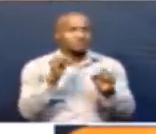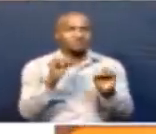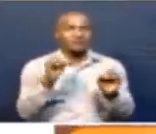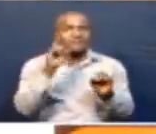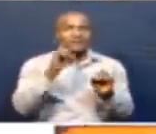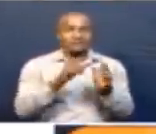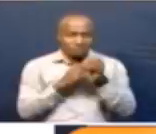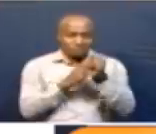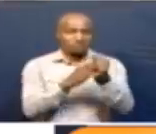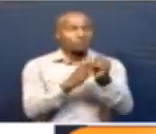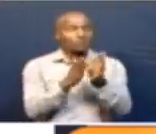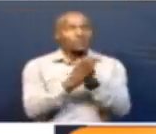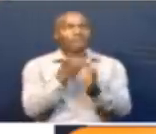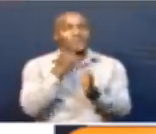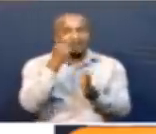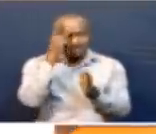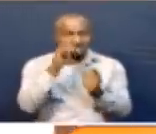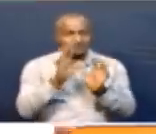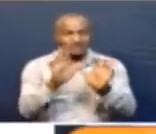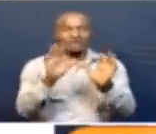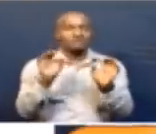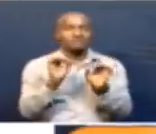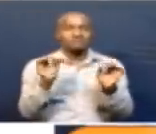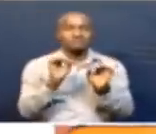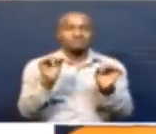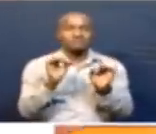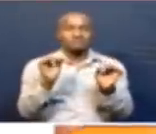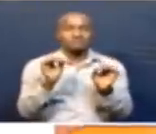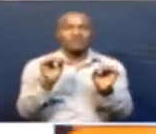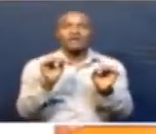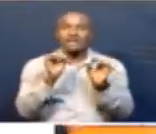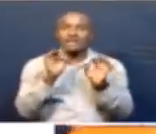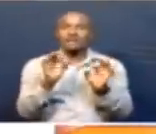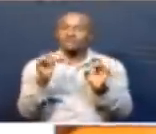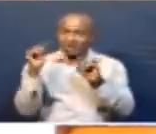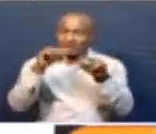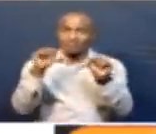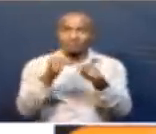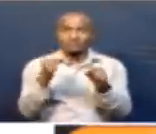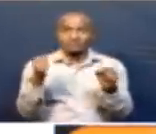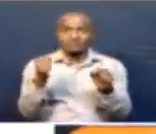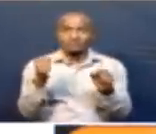parents. There's no way they are leaving us behind. Mm-hmm. If there are students whose parents cannot come, maybe they can.